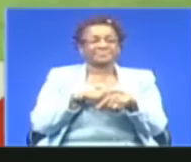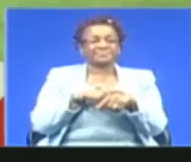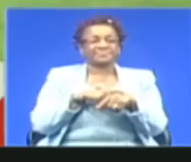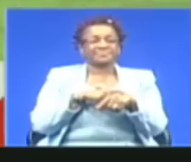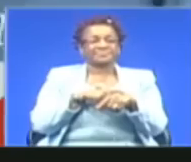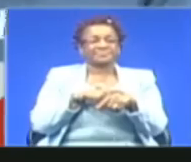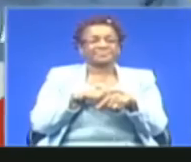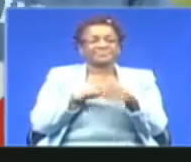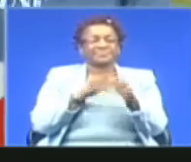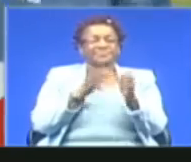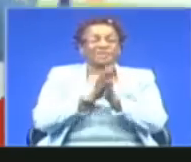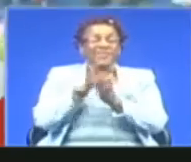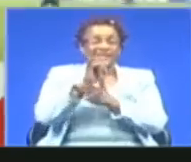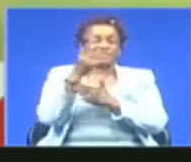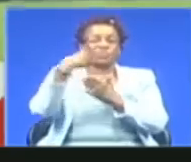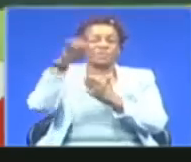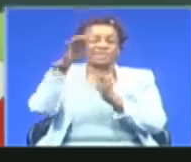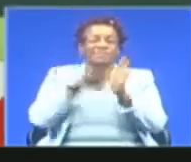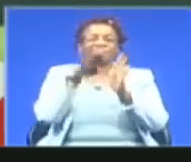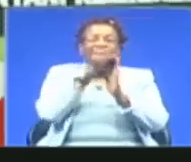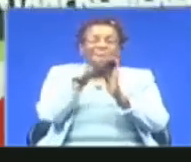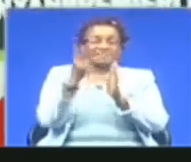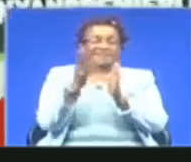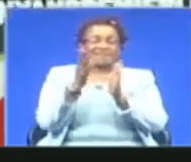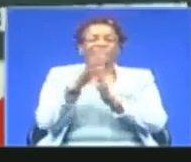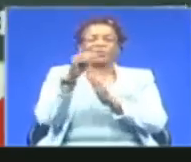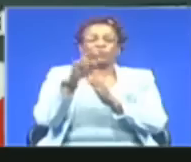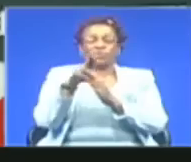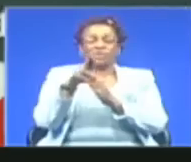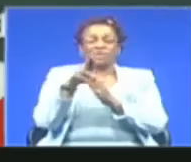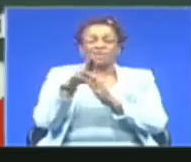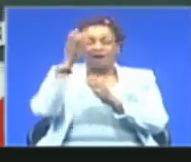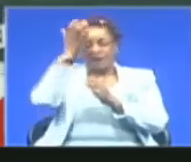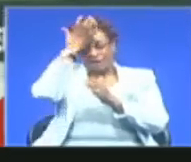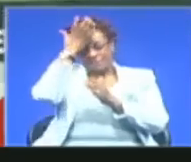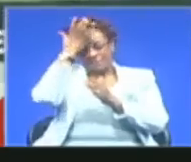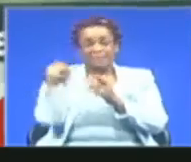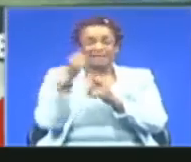With the win, Ingwe climbed to second, tied on points with Gor Mahia, while Kakamega Homeboyz are 11th.